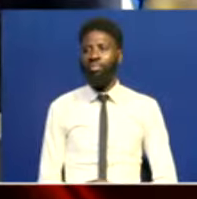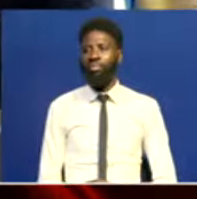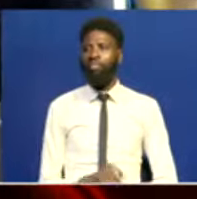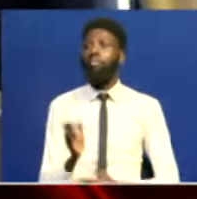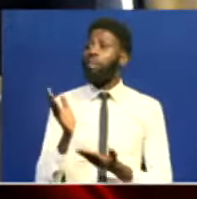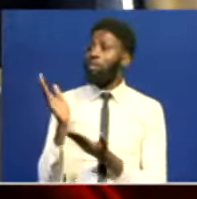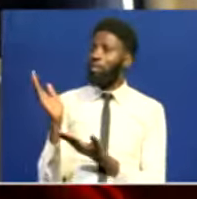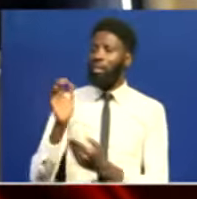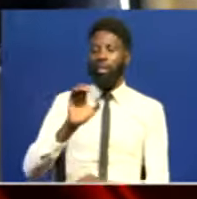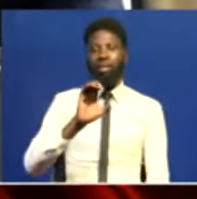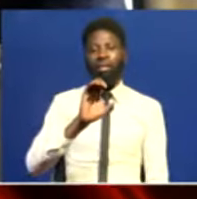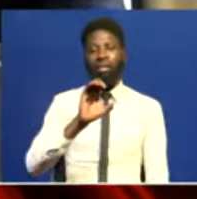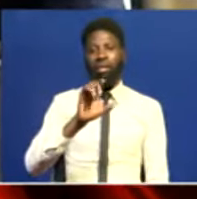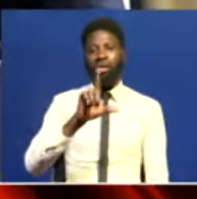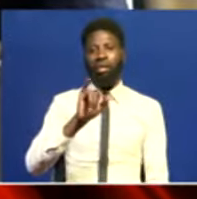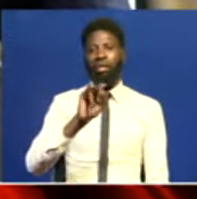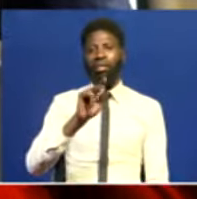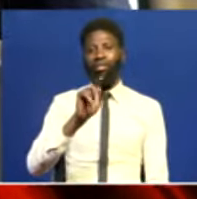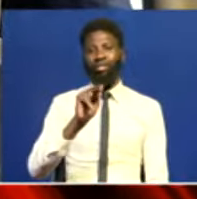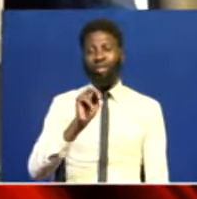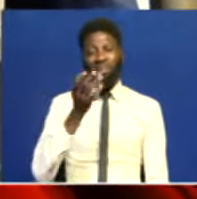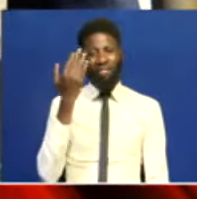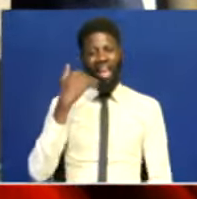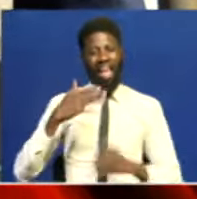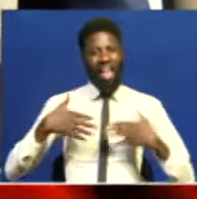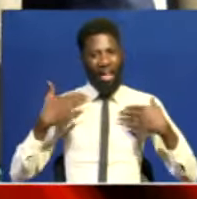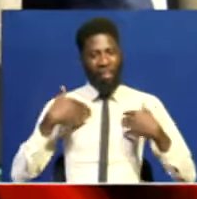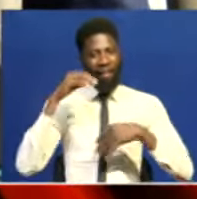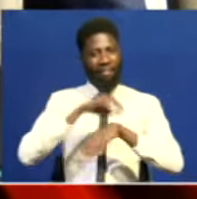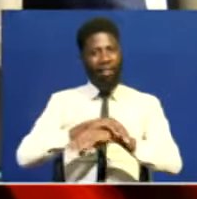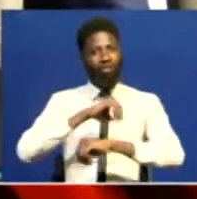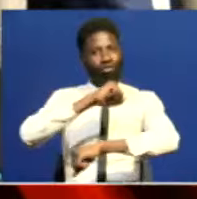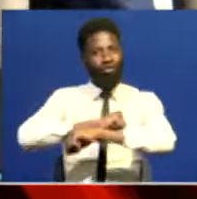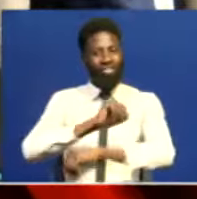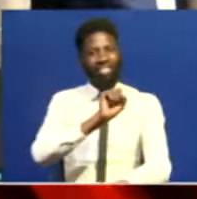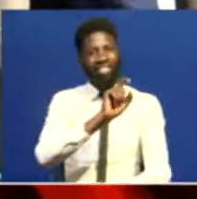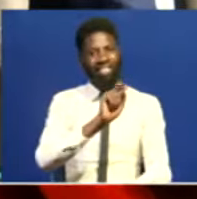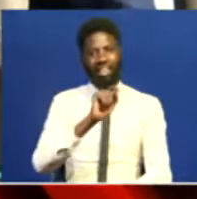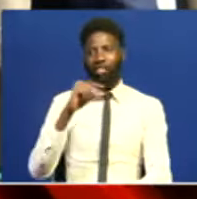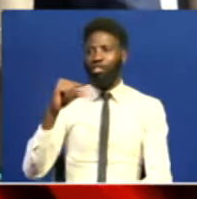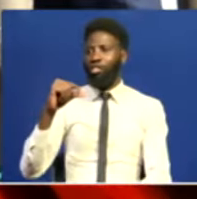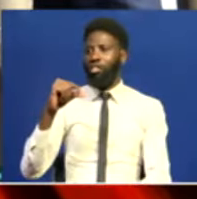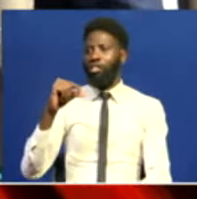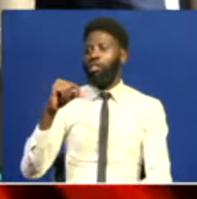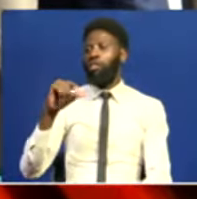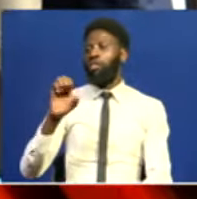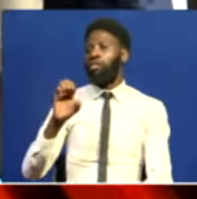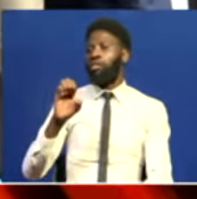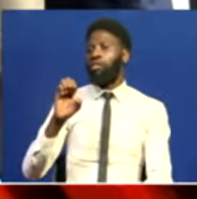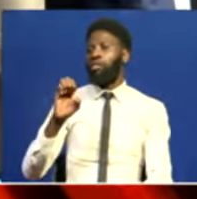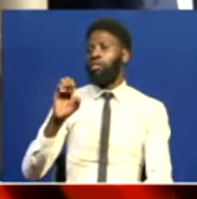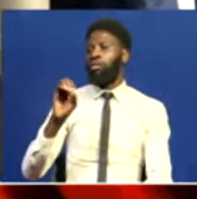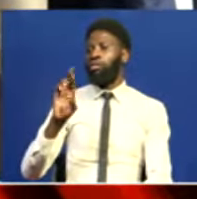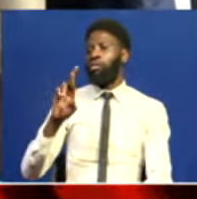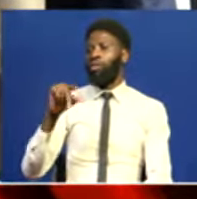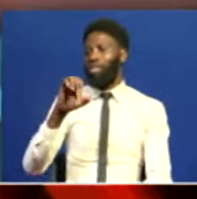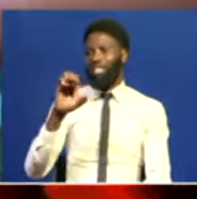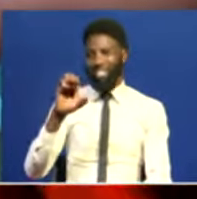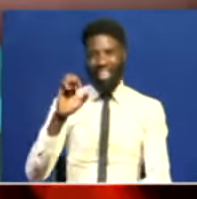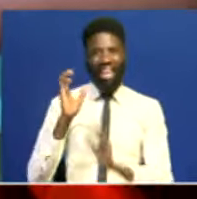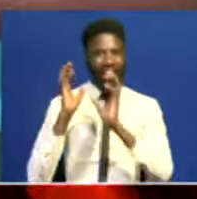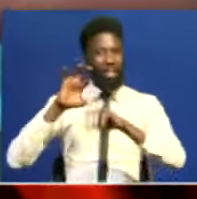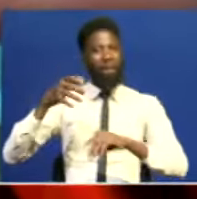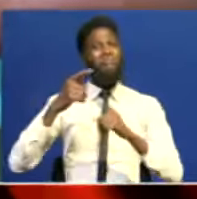Clinton was happy to get a placement at St. George's High School in Kaloleni, Kilifi County, but his excitement is slowly flickering away.